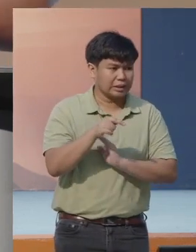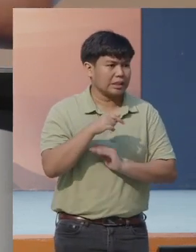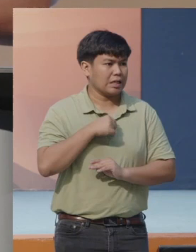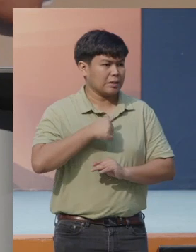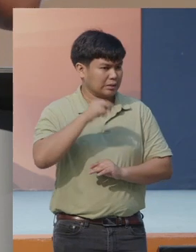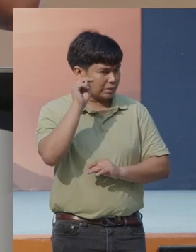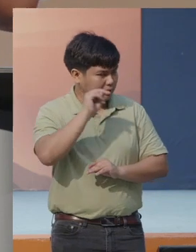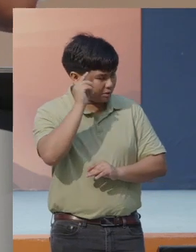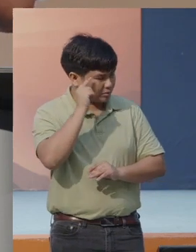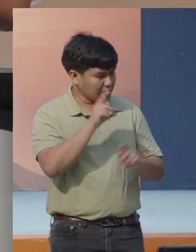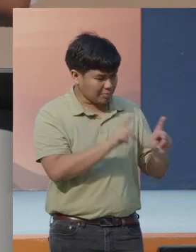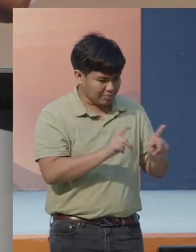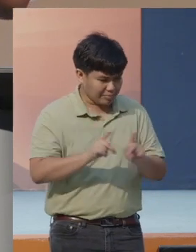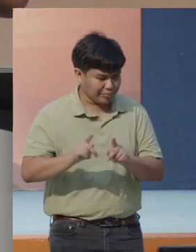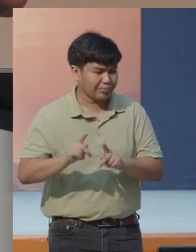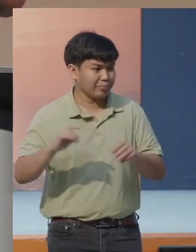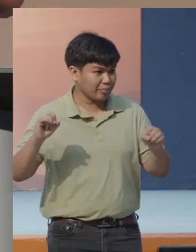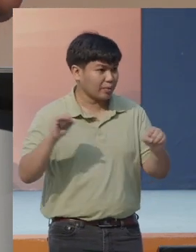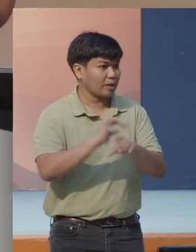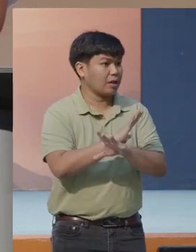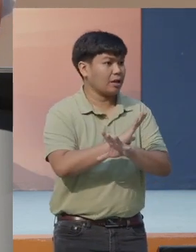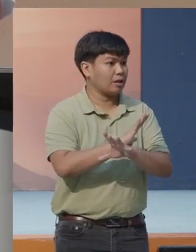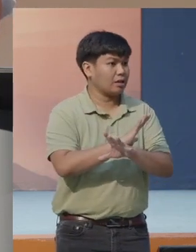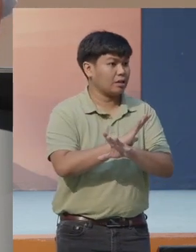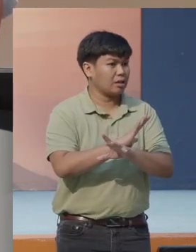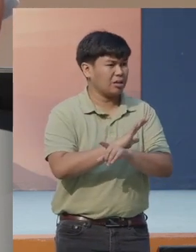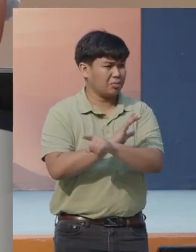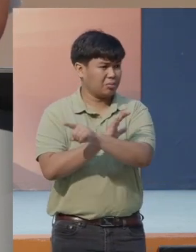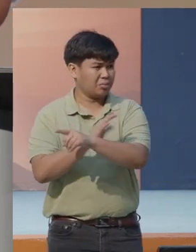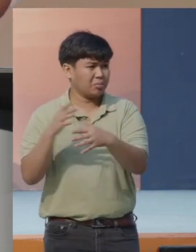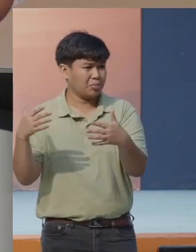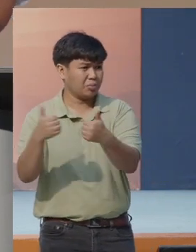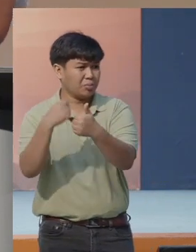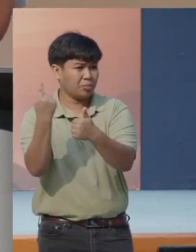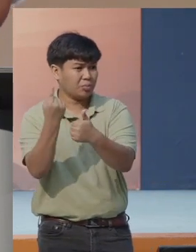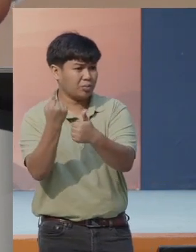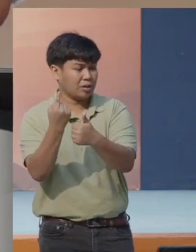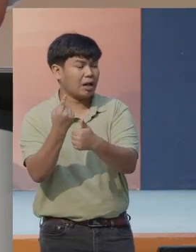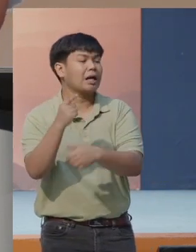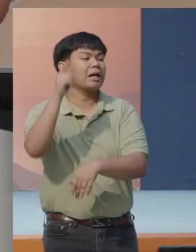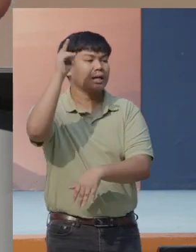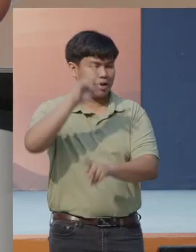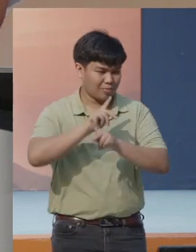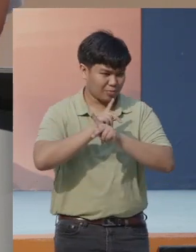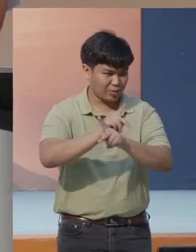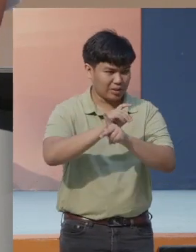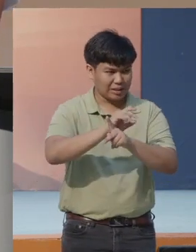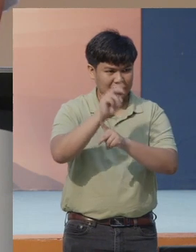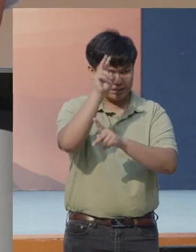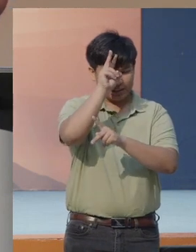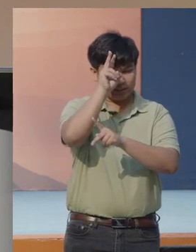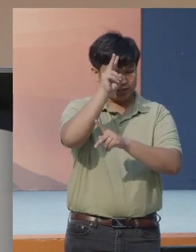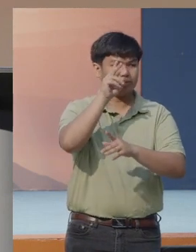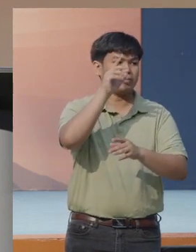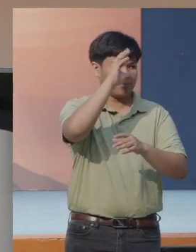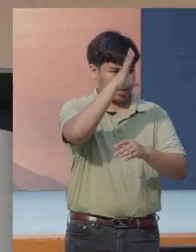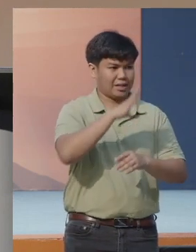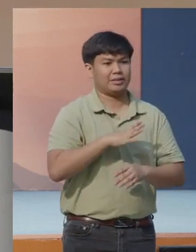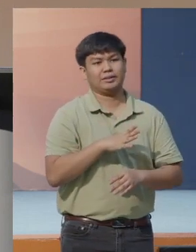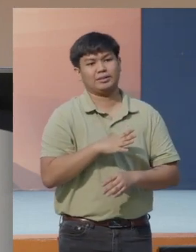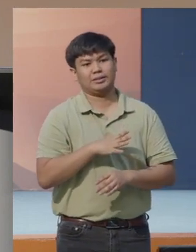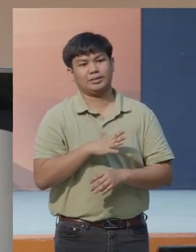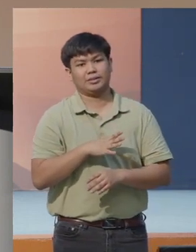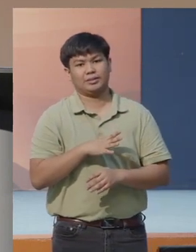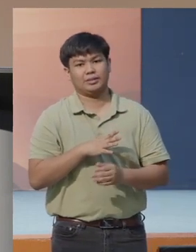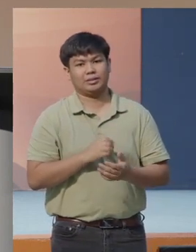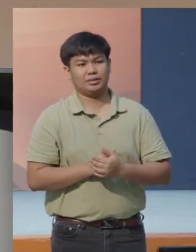Lord. He is protecting the innocent and also protecting the people from the